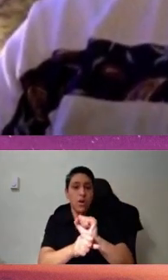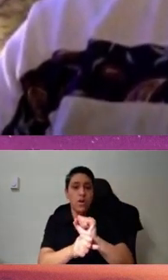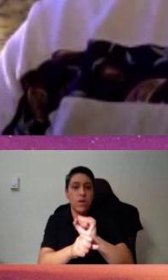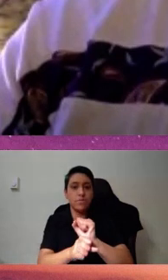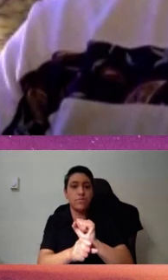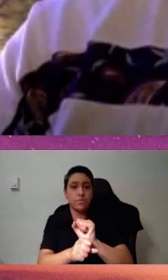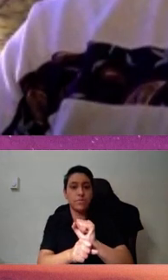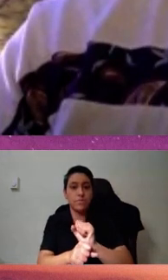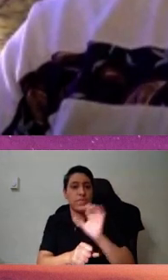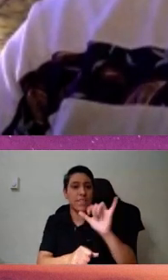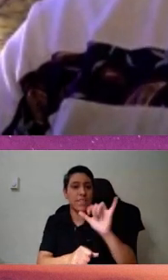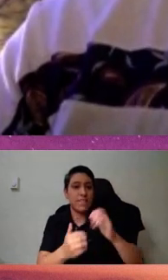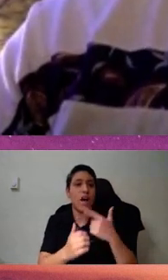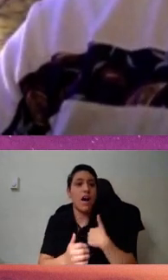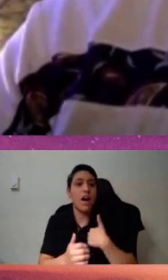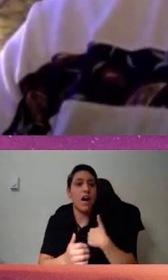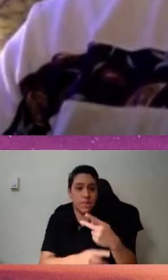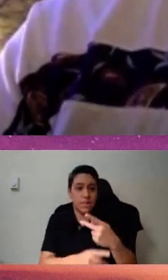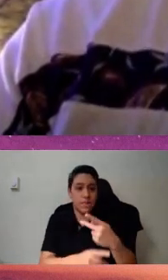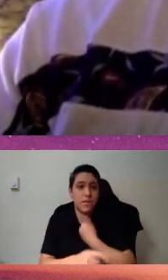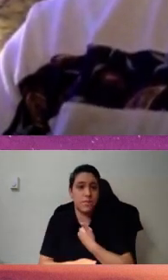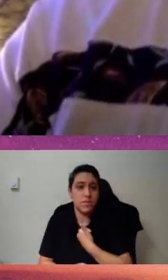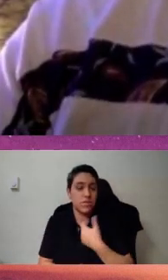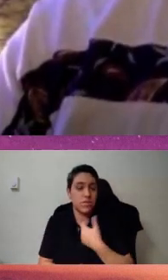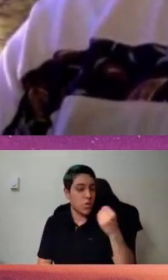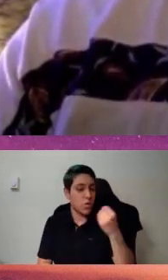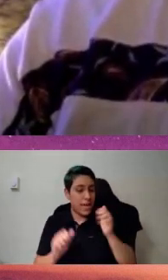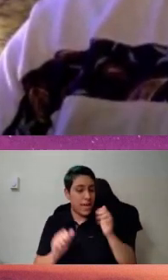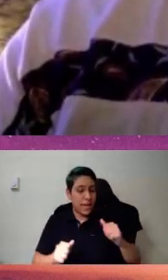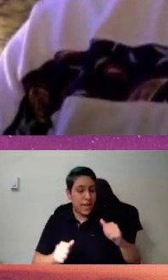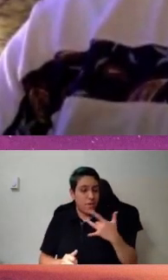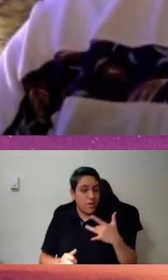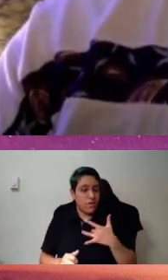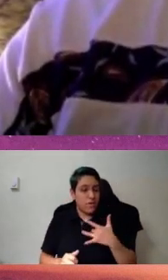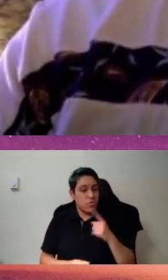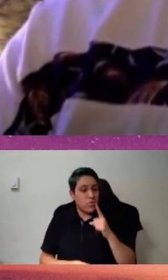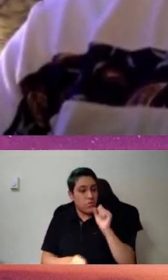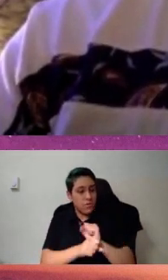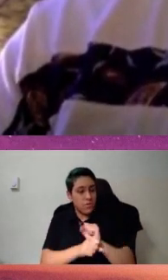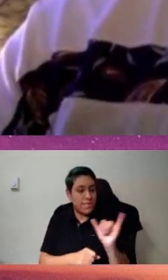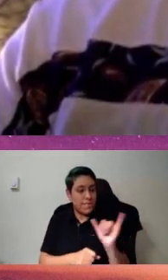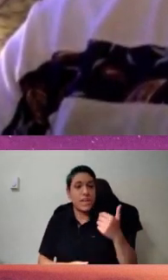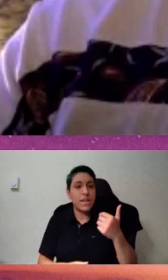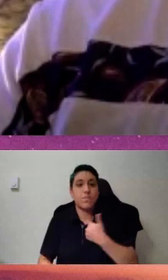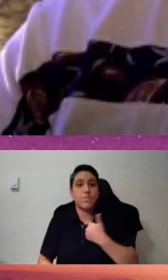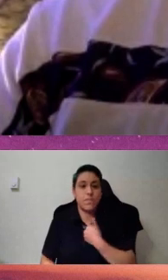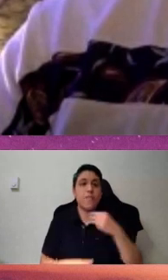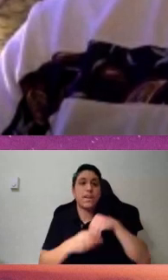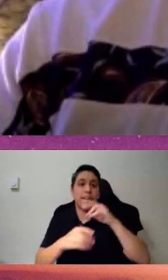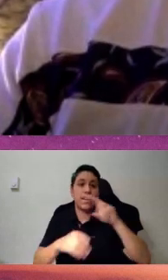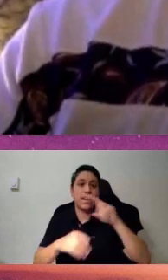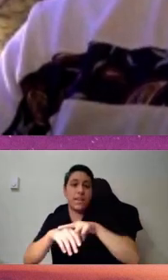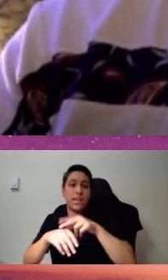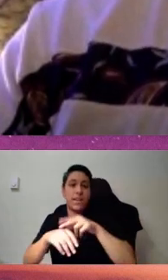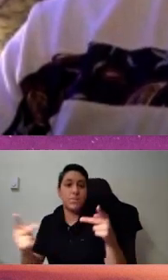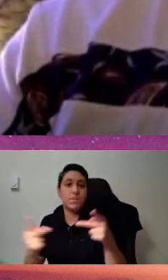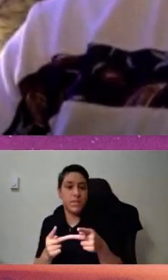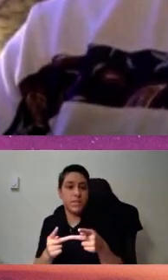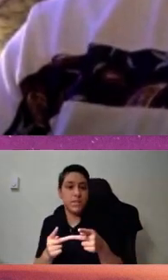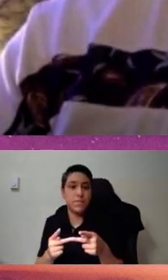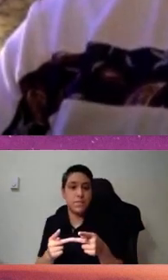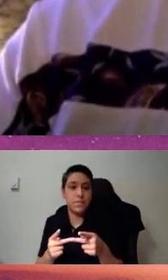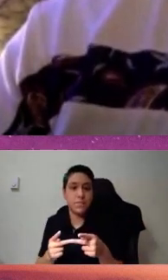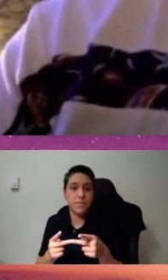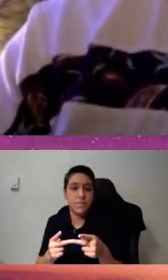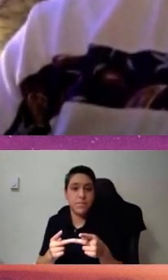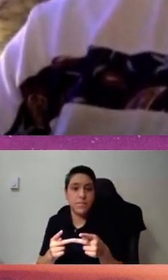in which to feel fully embodied in those natural spaces, and in those places where I can actually